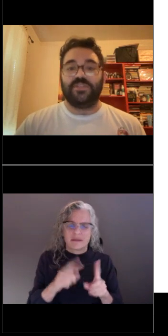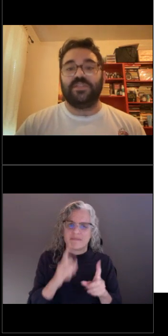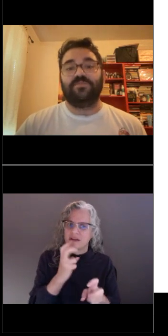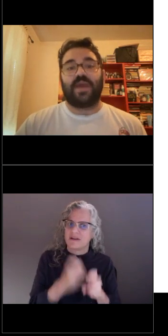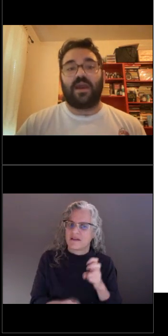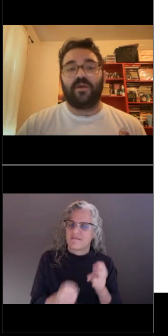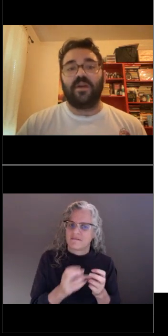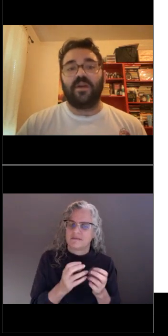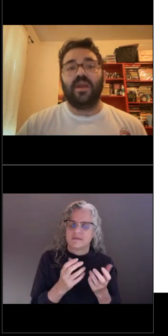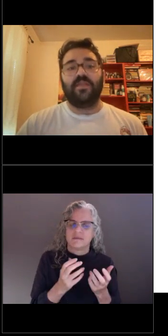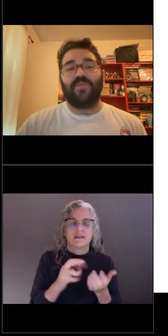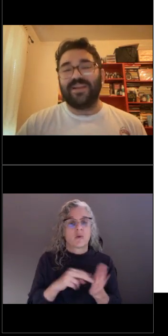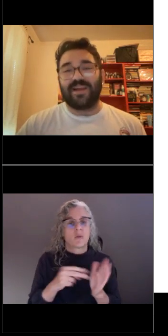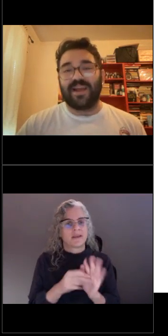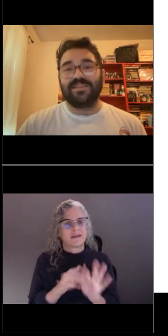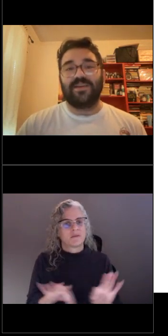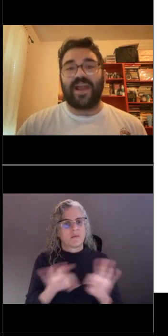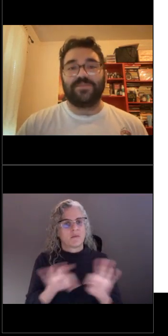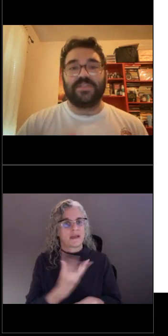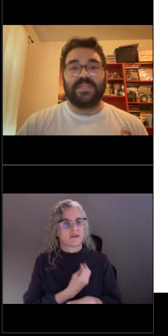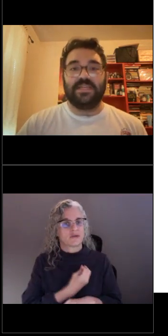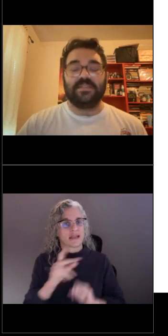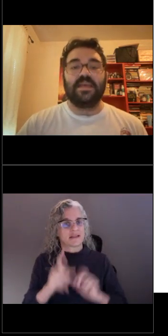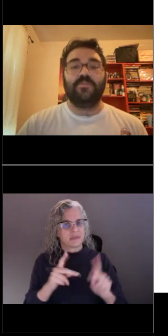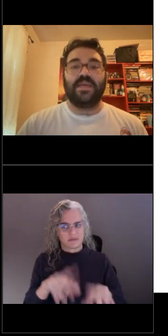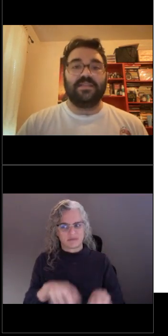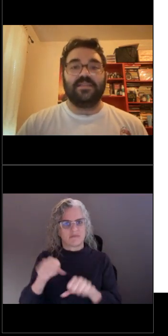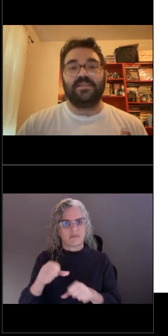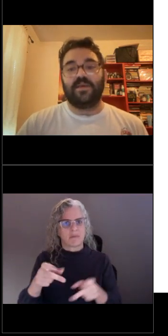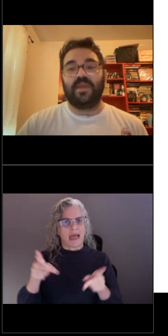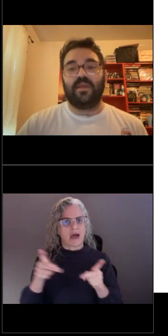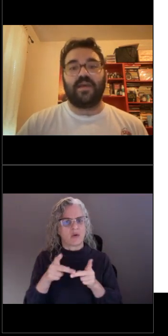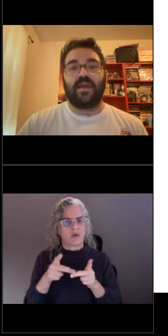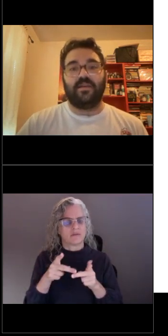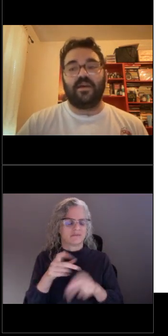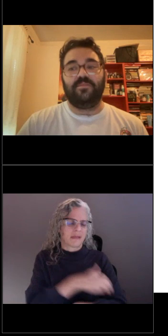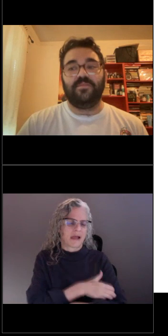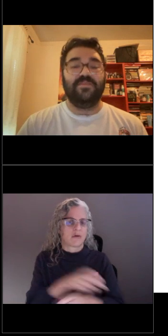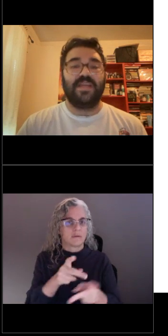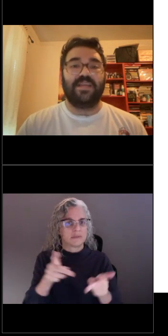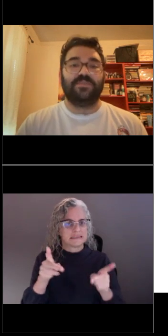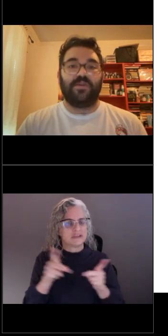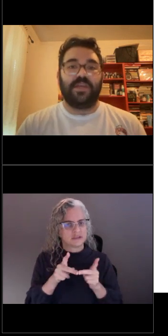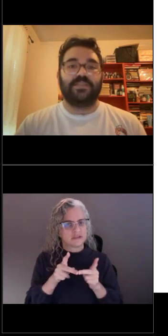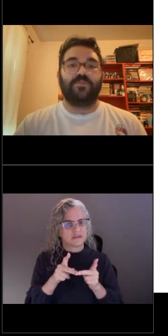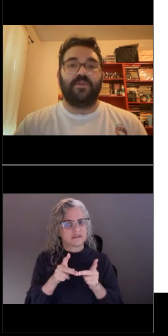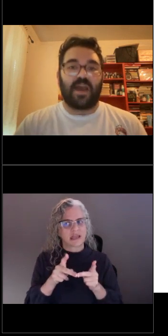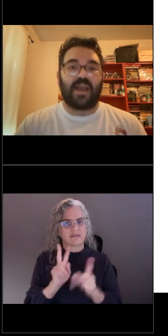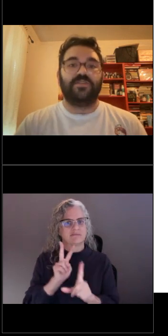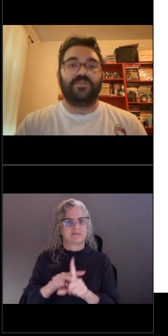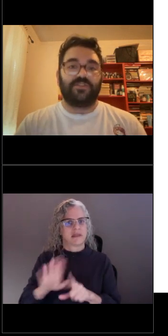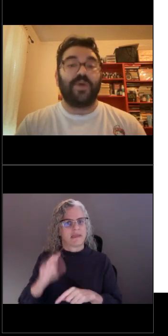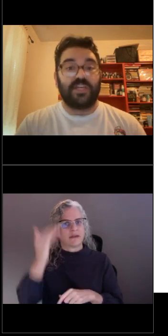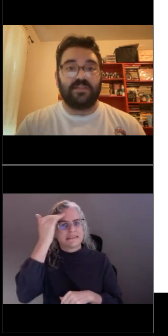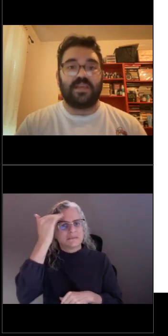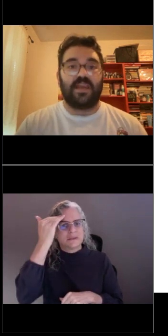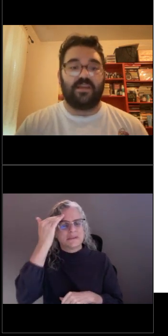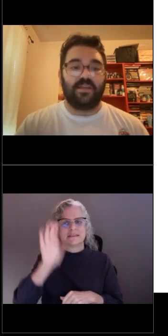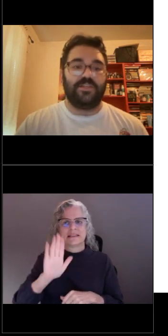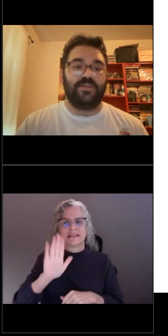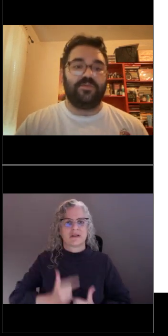in positions of power that recognize their expertise, because this is something that lived experience provides so